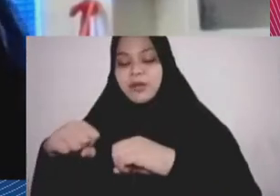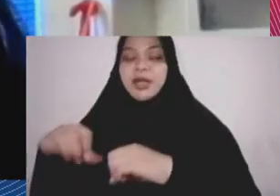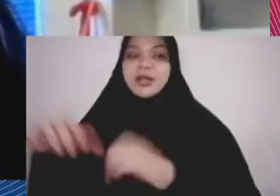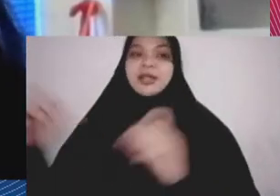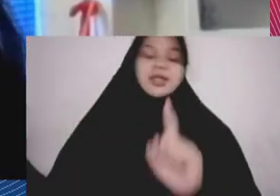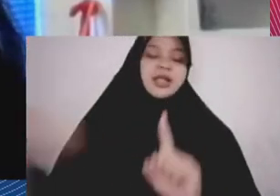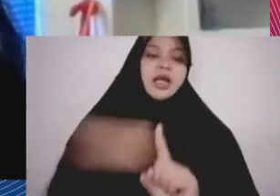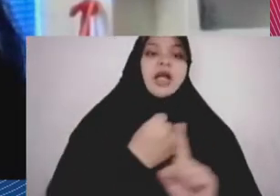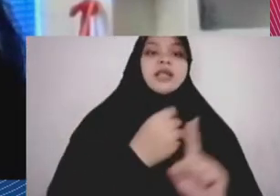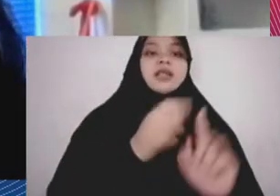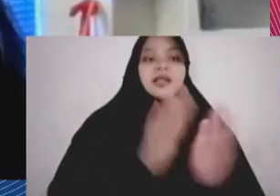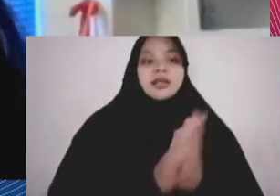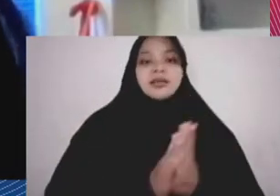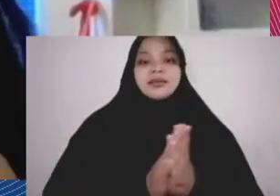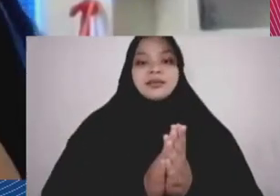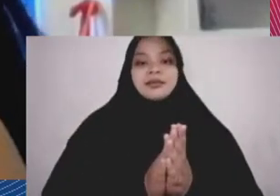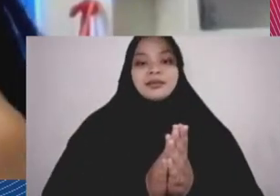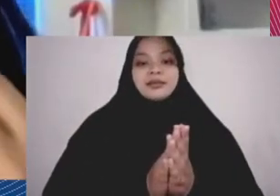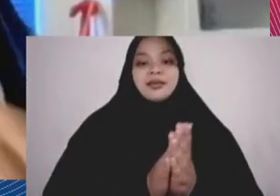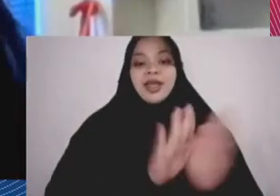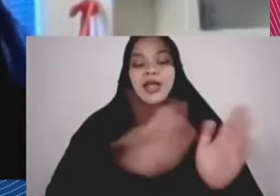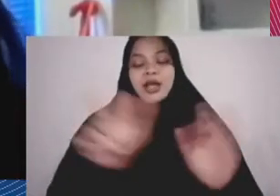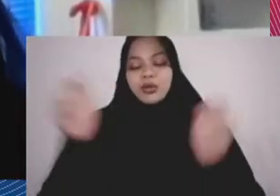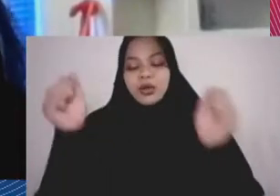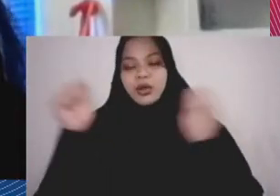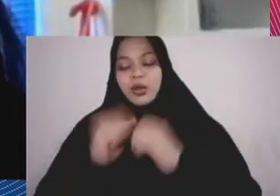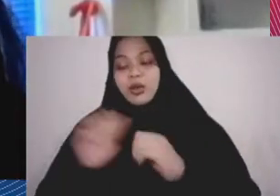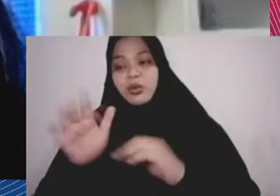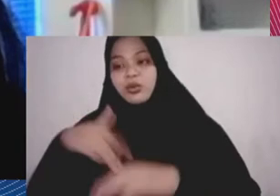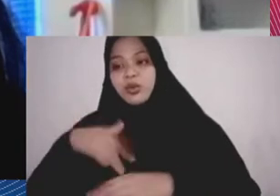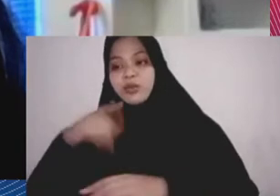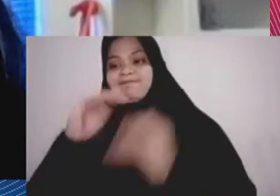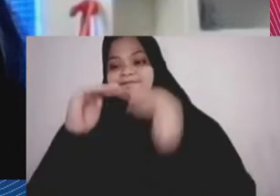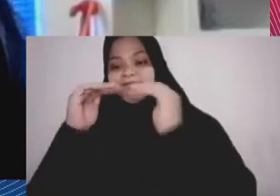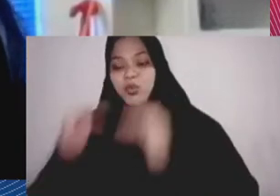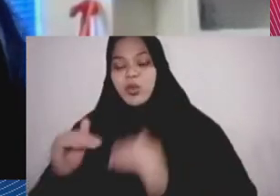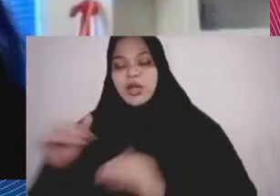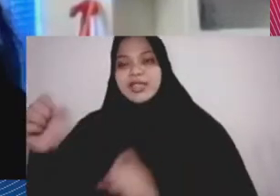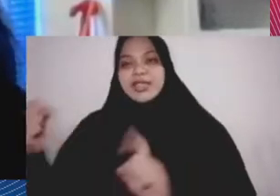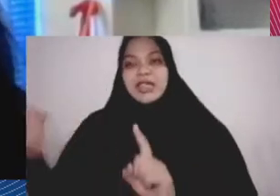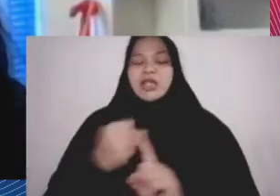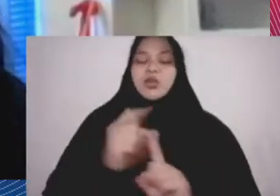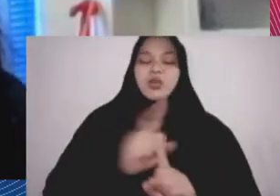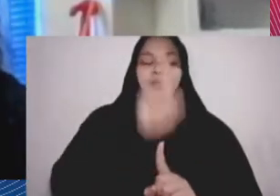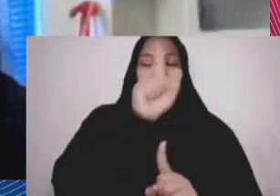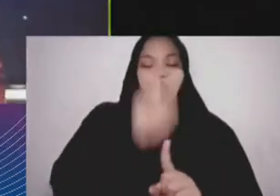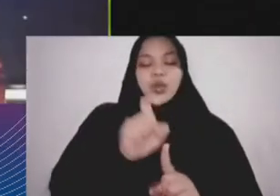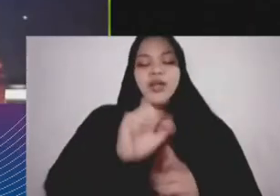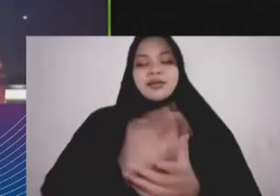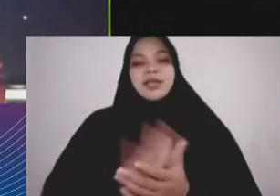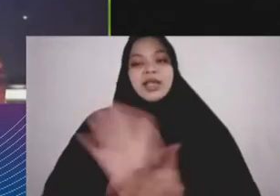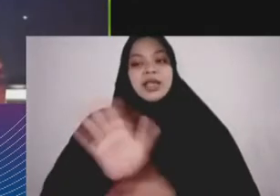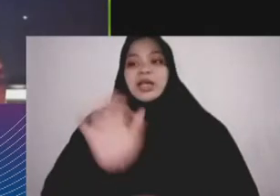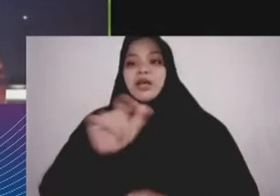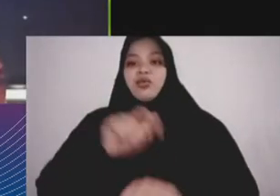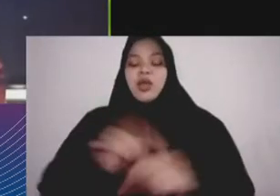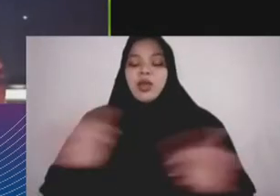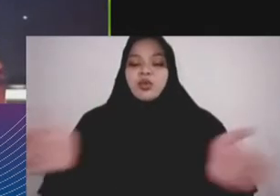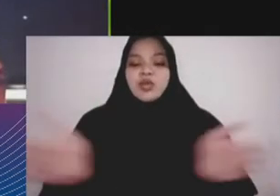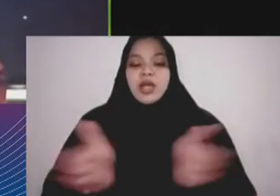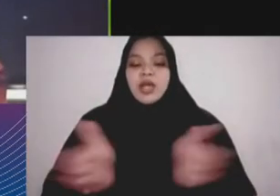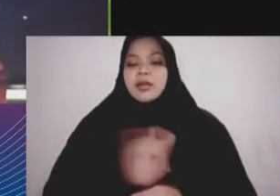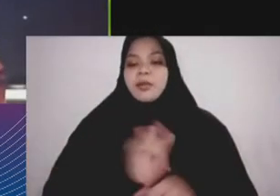Jadi konsensus untuk berkomitmen mengurangi kekerasan sendiri memang dibutuhkan. Dan ini tidak dalam waktu yang singkat seperti